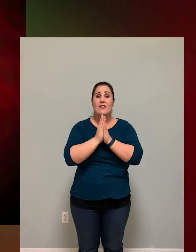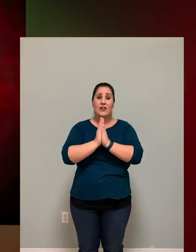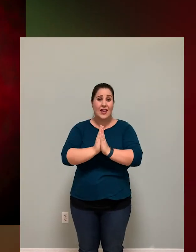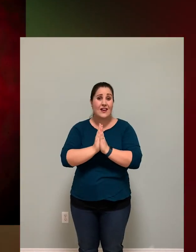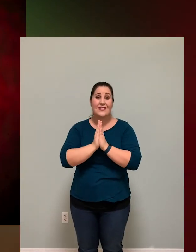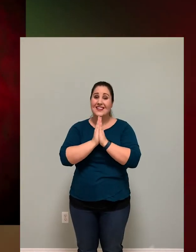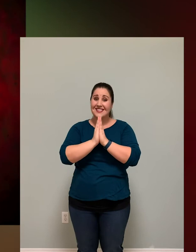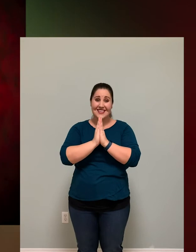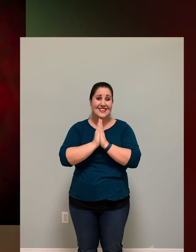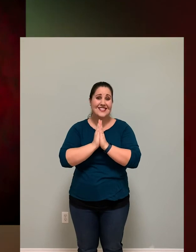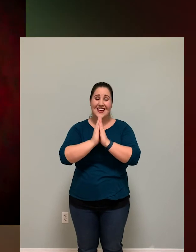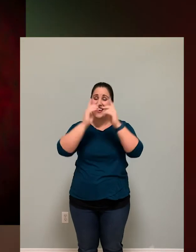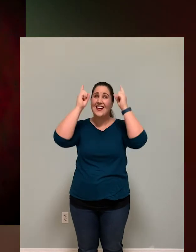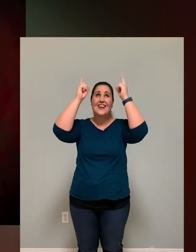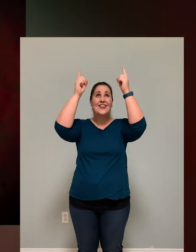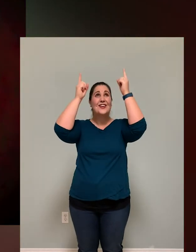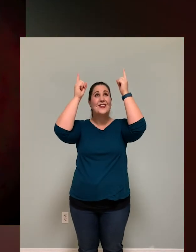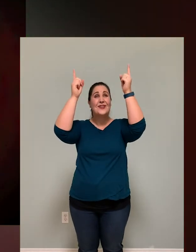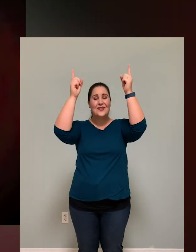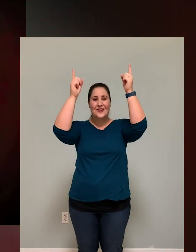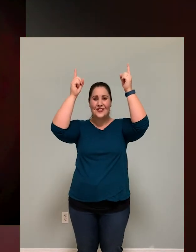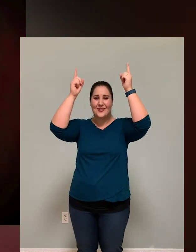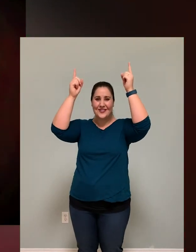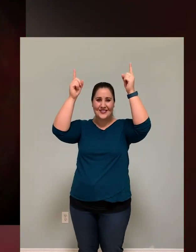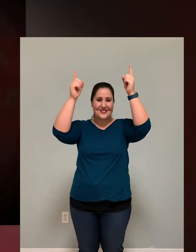crucified, forgiveness is in you.